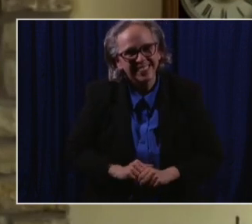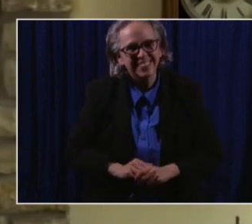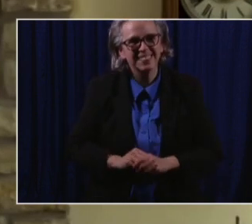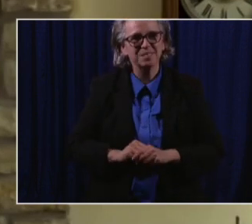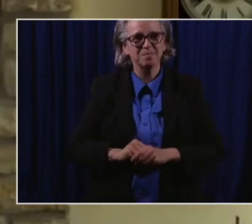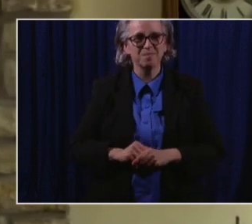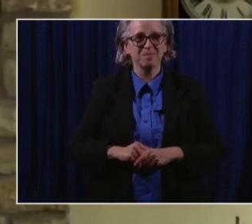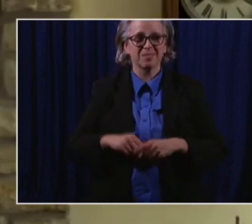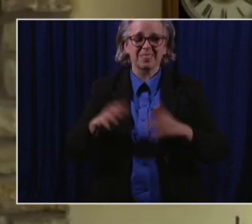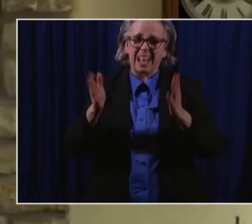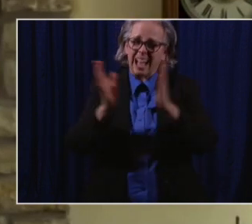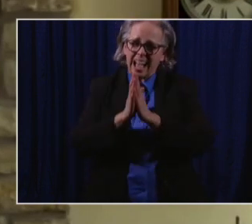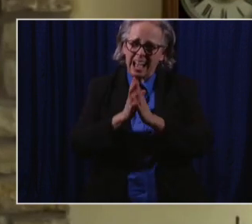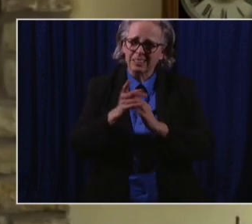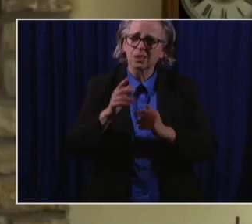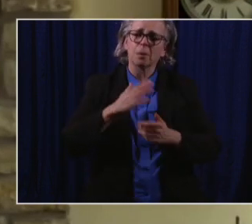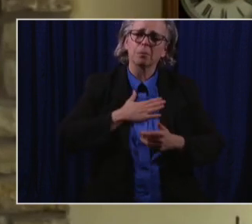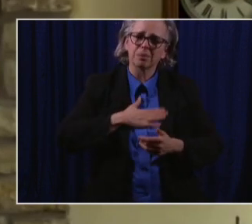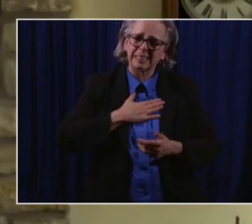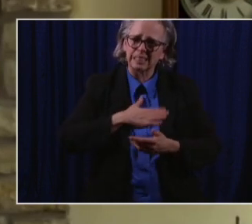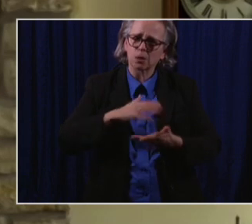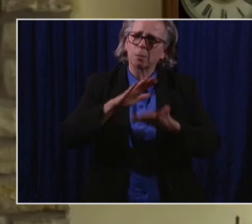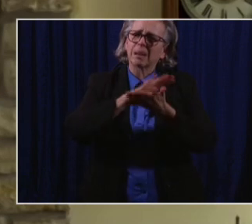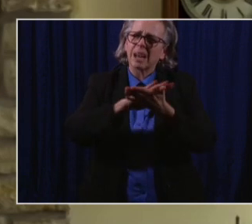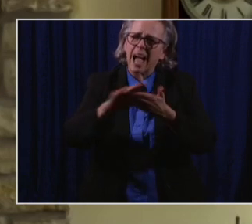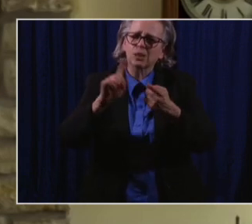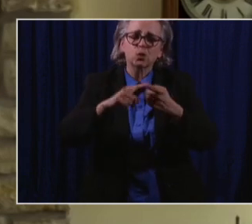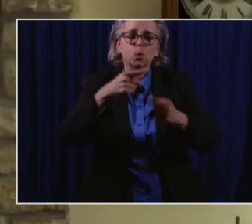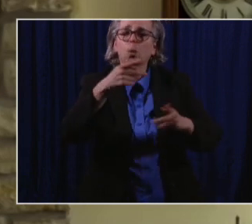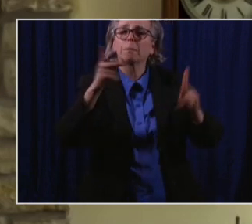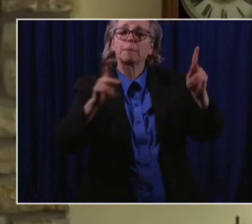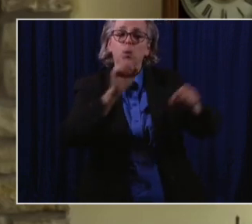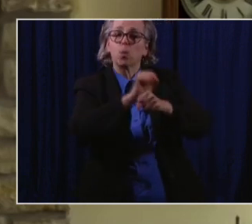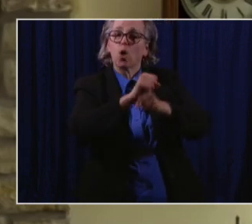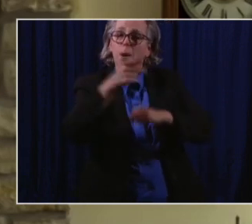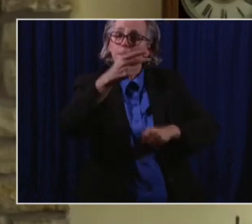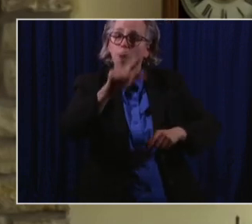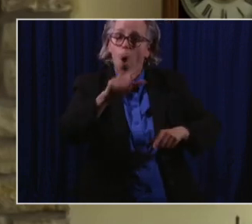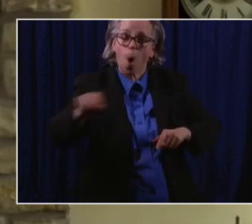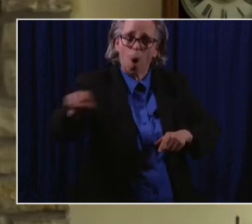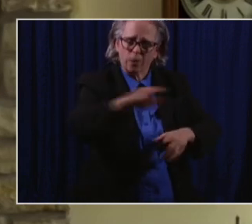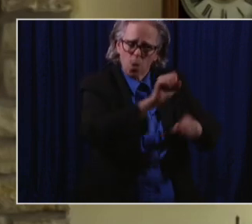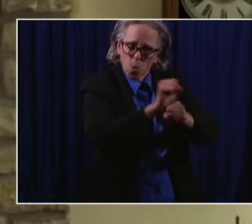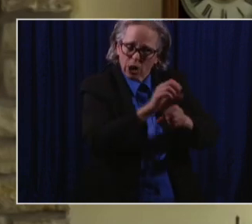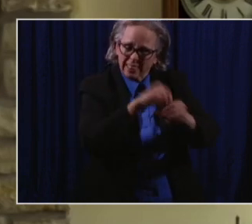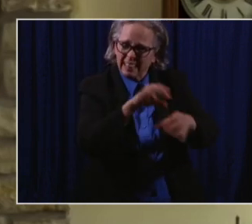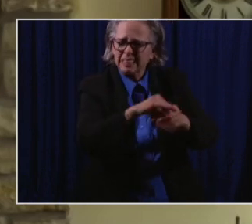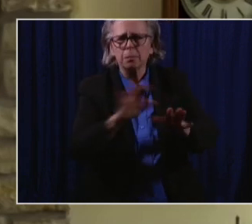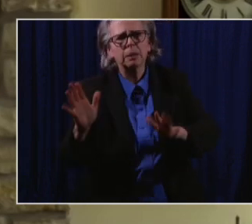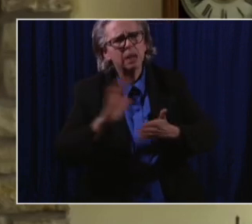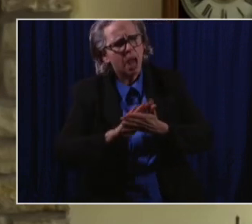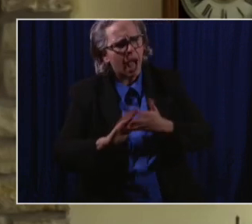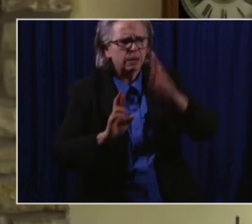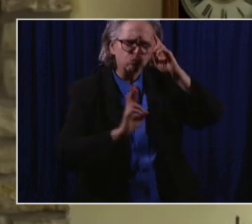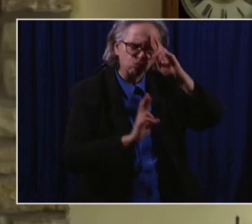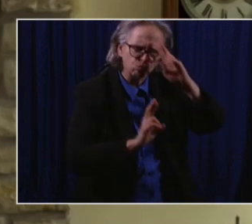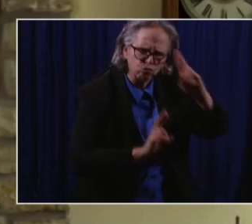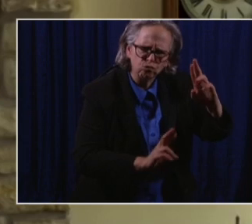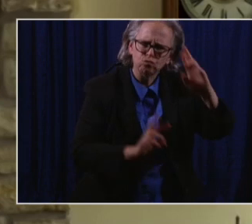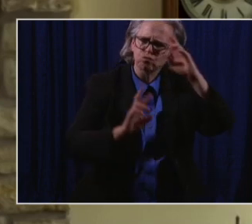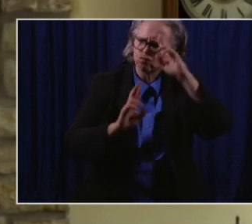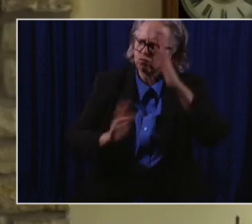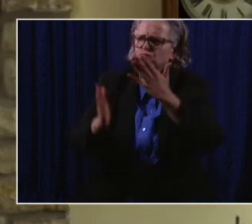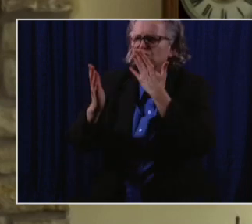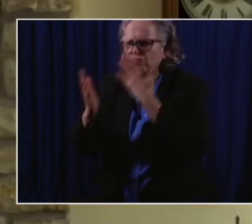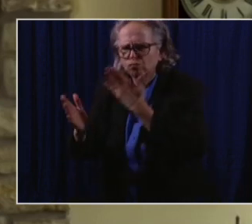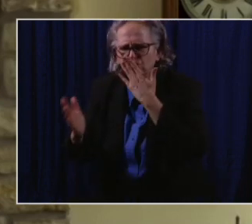who are manning, doing the work at the Board of Elections, as well as the people ultimately who will be doing it on election day by wearing a mask